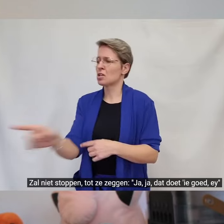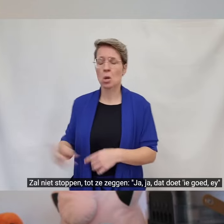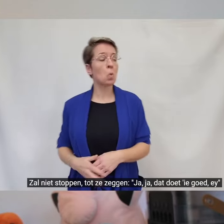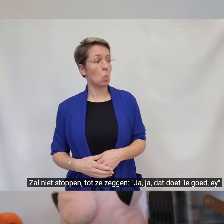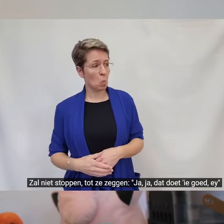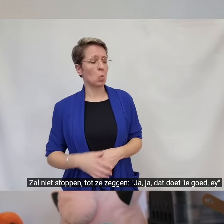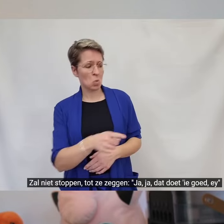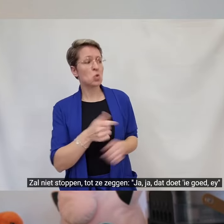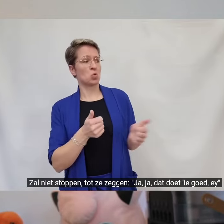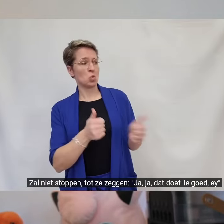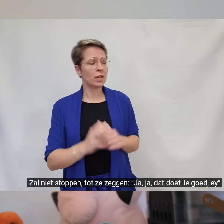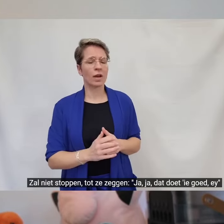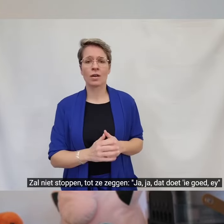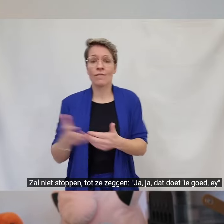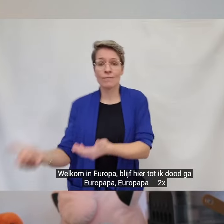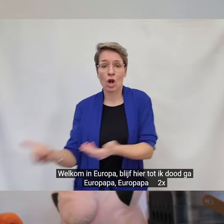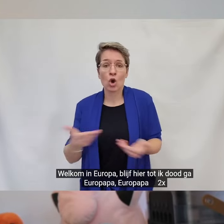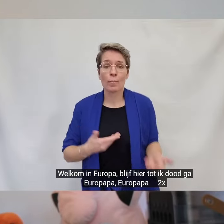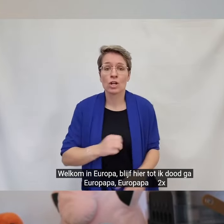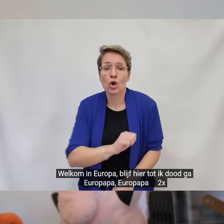Yeah, yeah, that's good